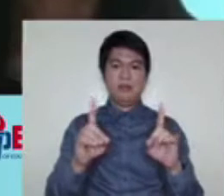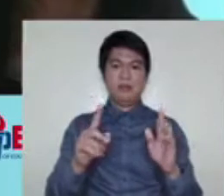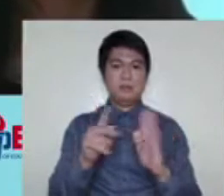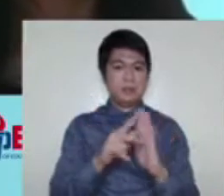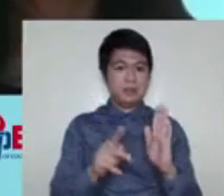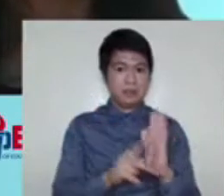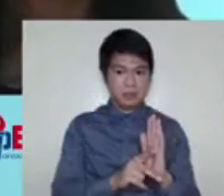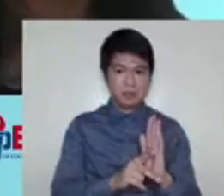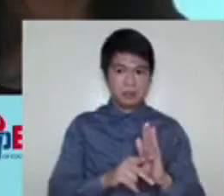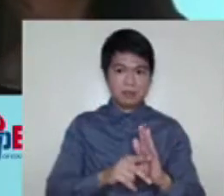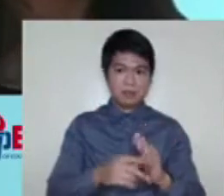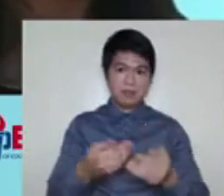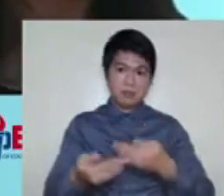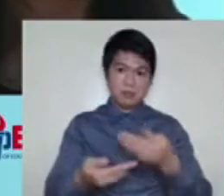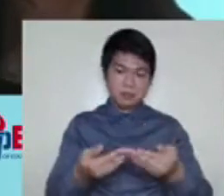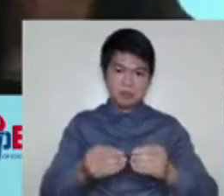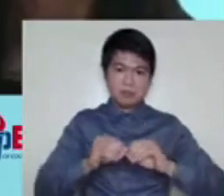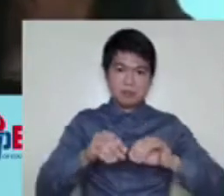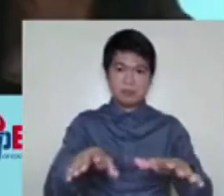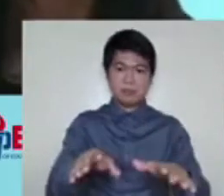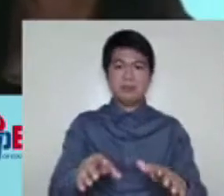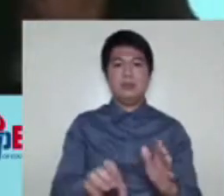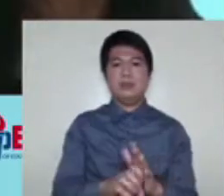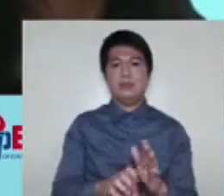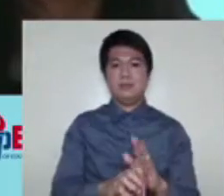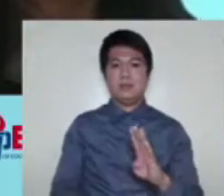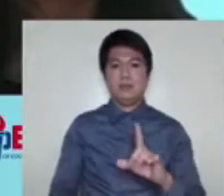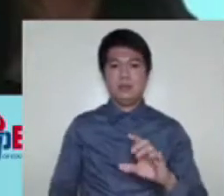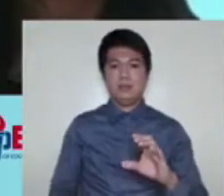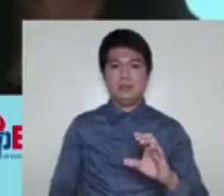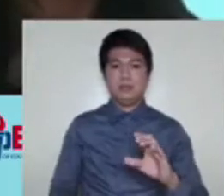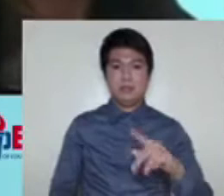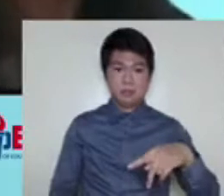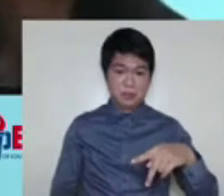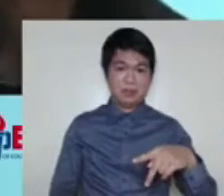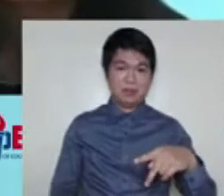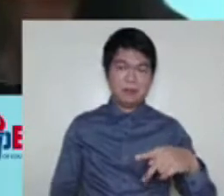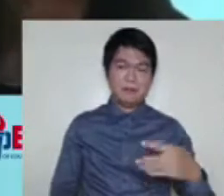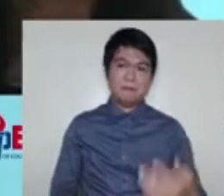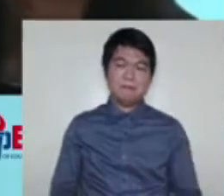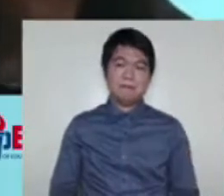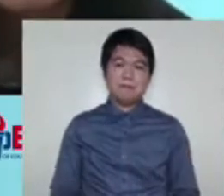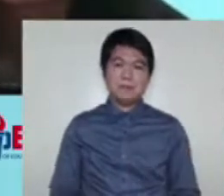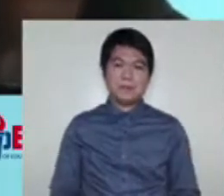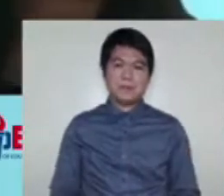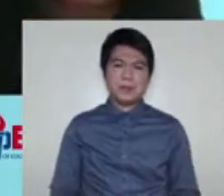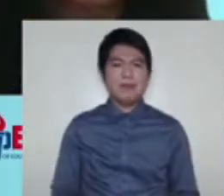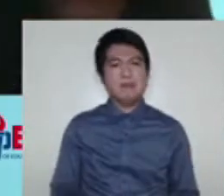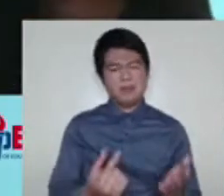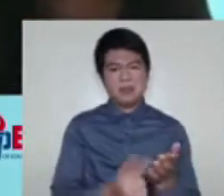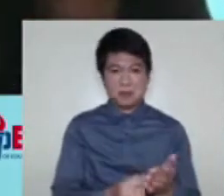the implementation of the BELCP, then that is a rating of 5 or an